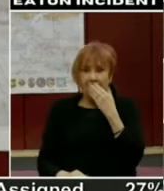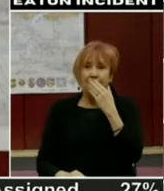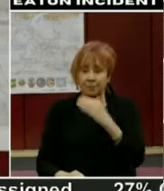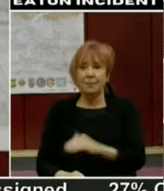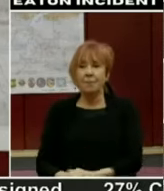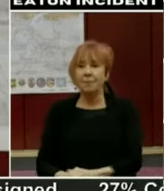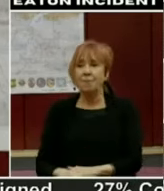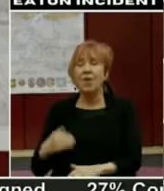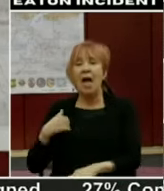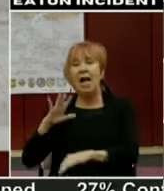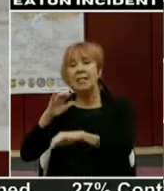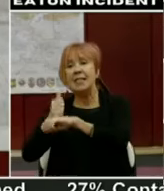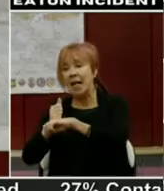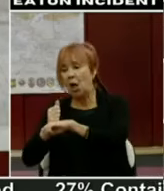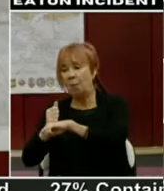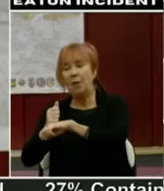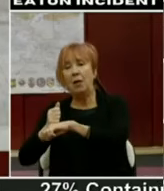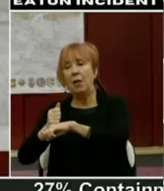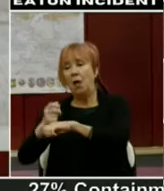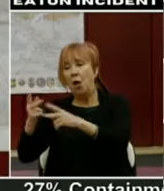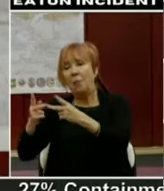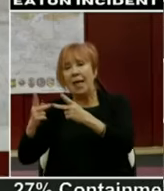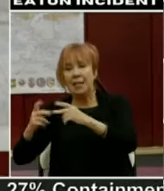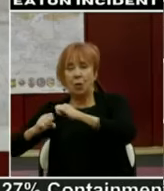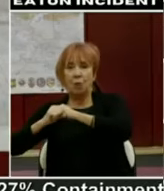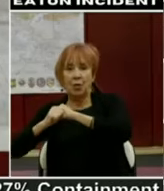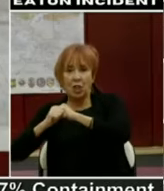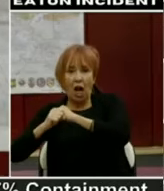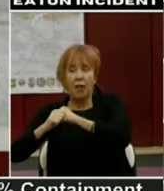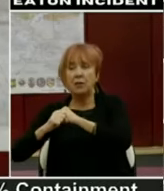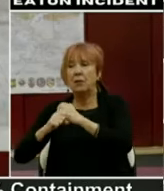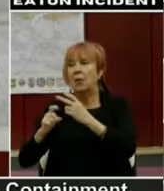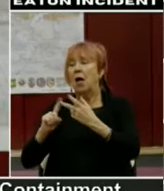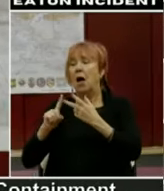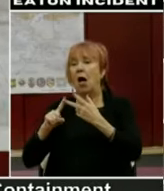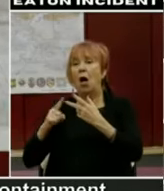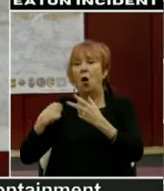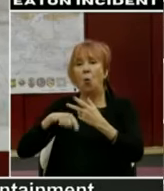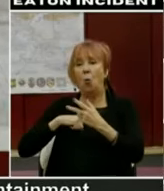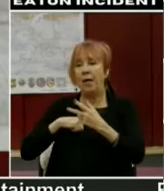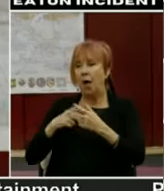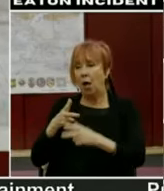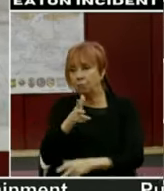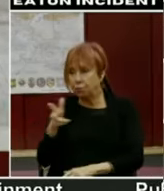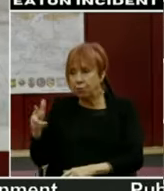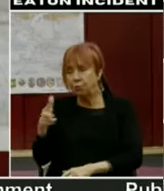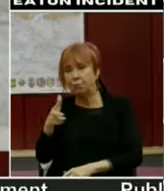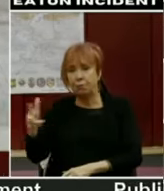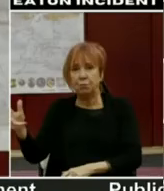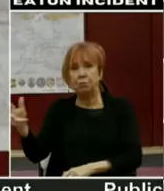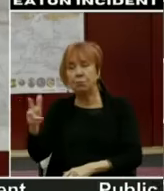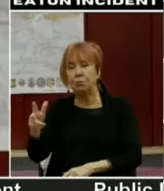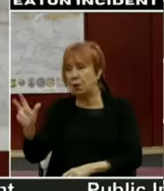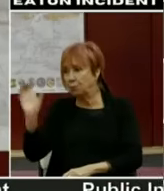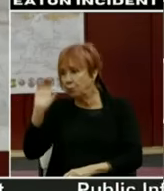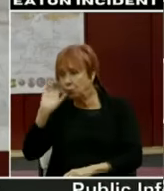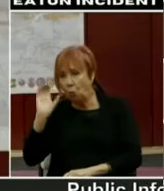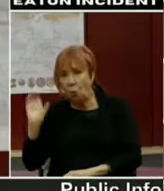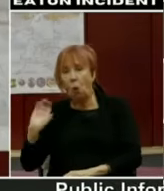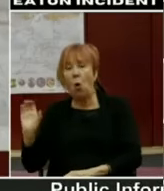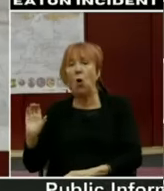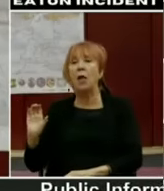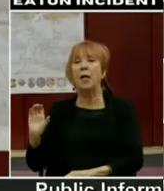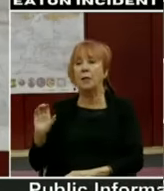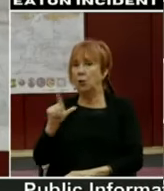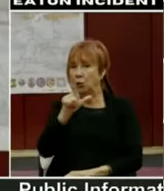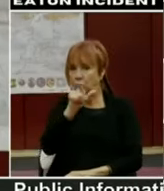places. We're also doing roving patrols periodically 24/7 to protect